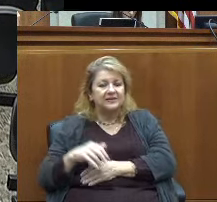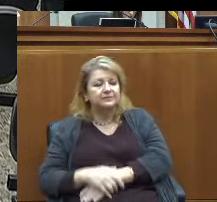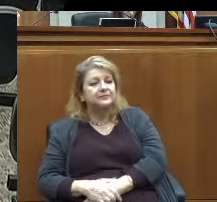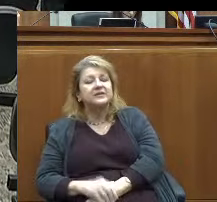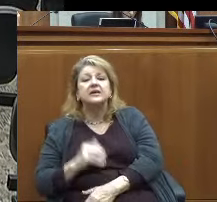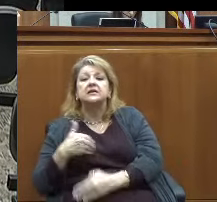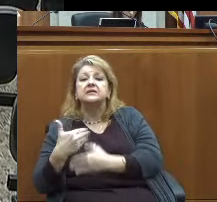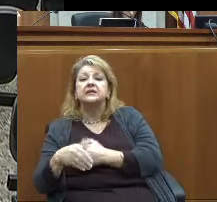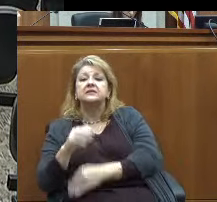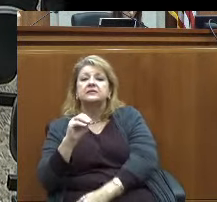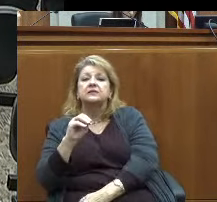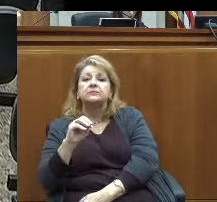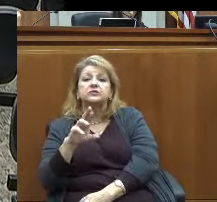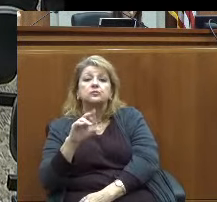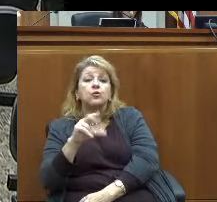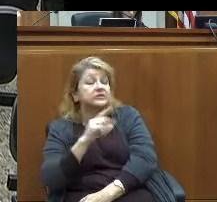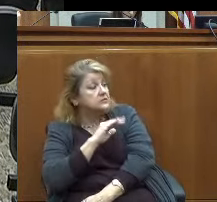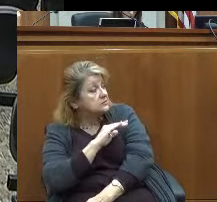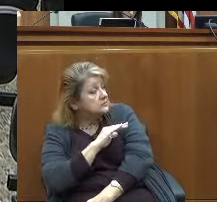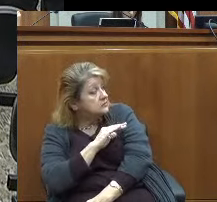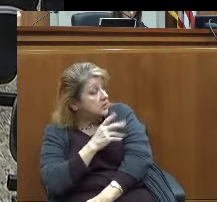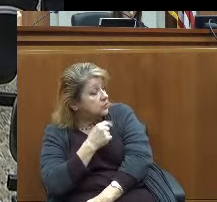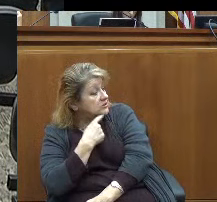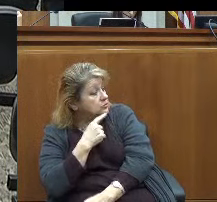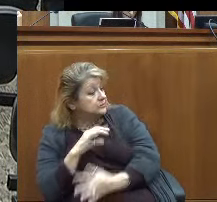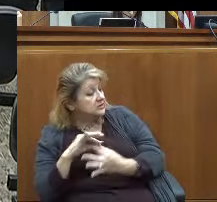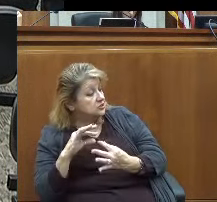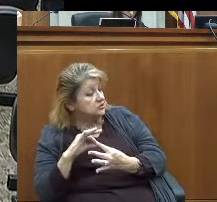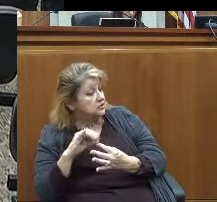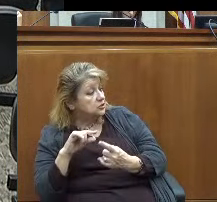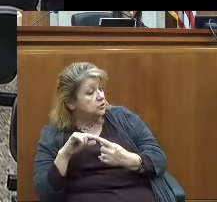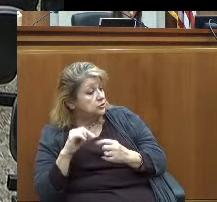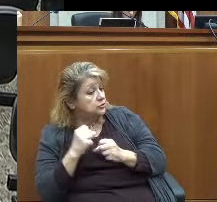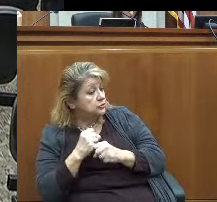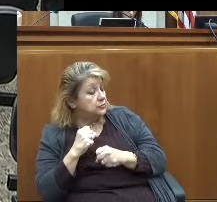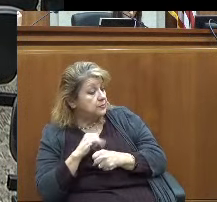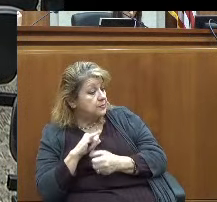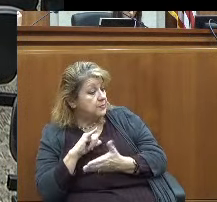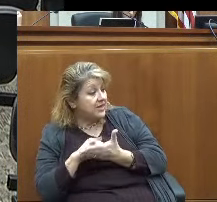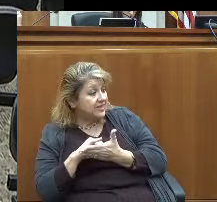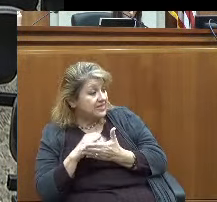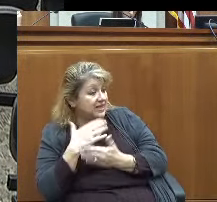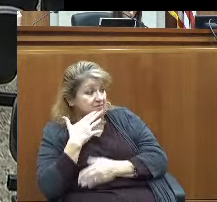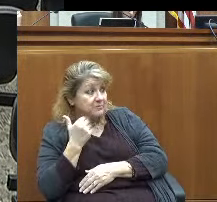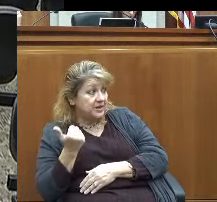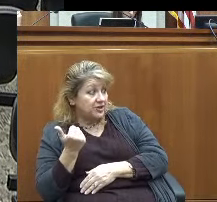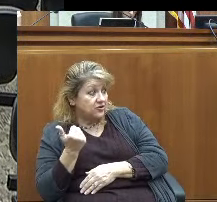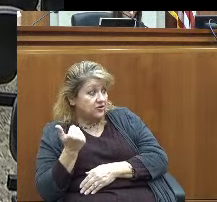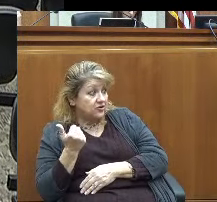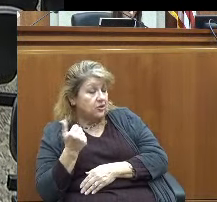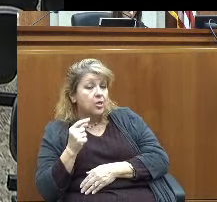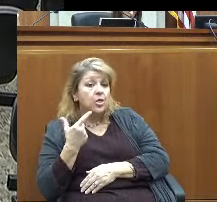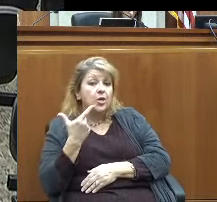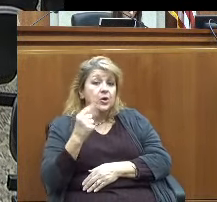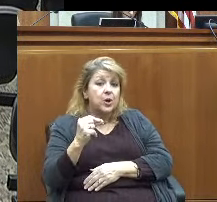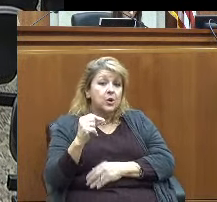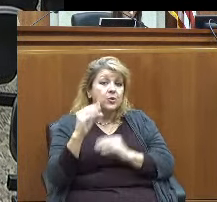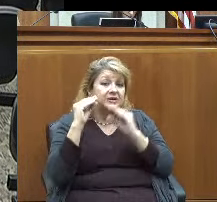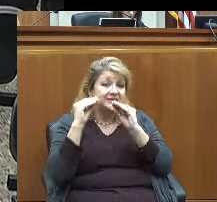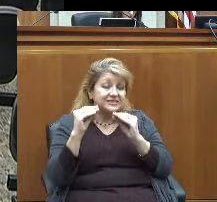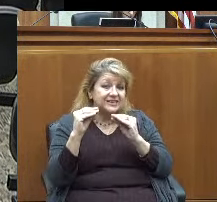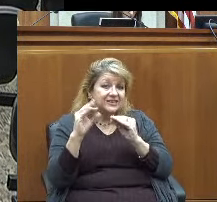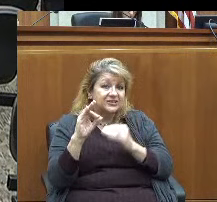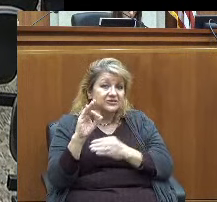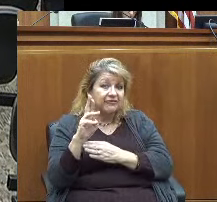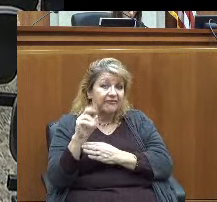Mr. Morris, before you go on, I just want to mention, like, to make that even better, the Go Teach Fund was passed, which